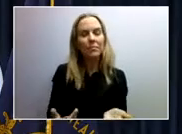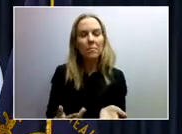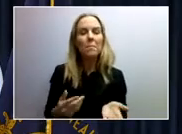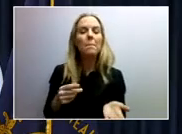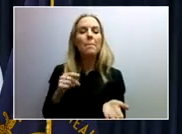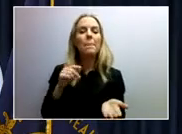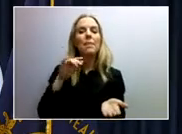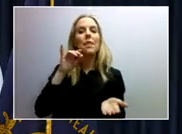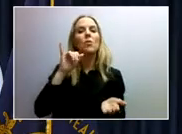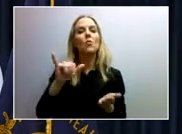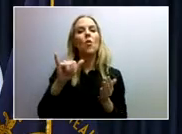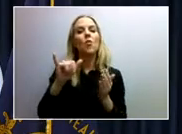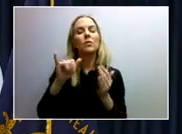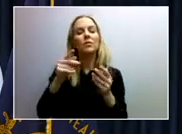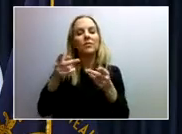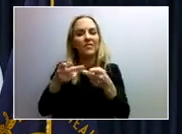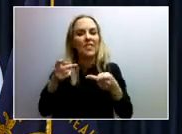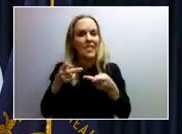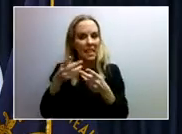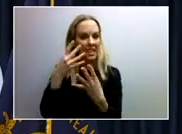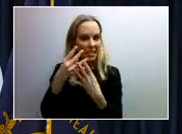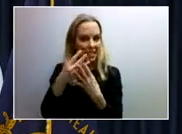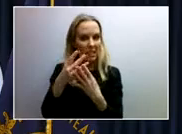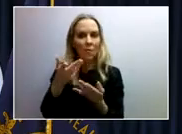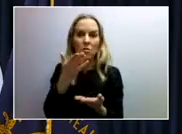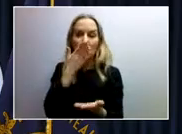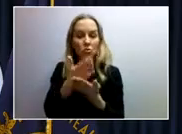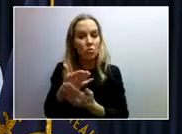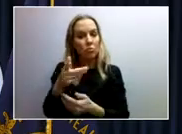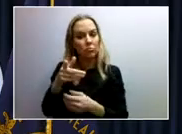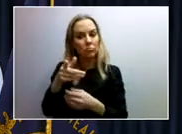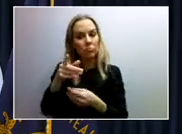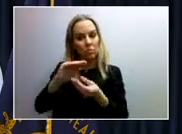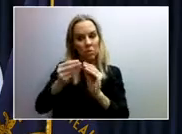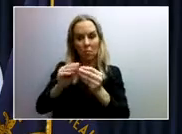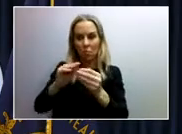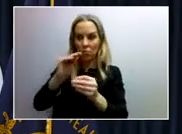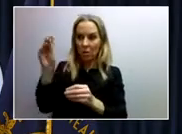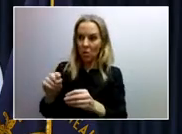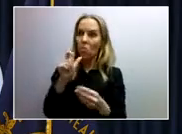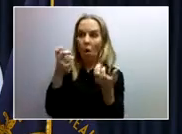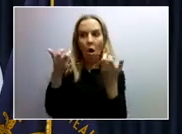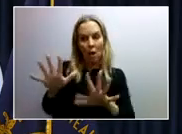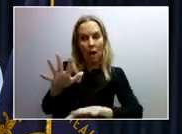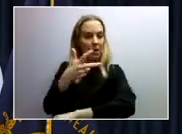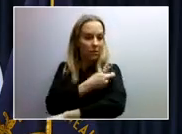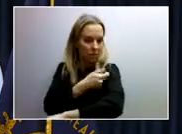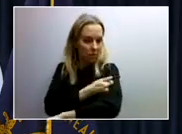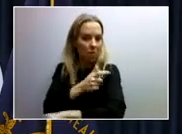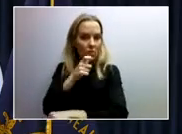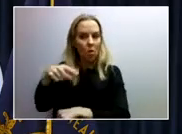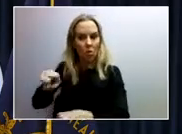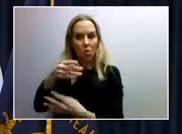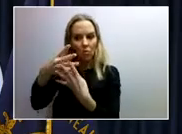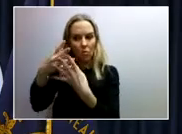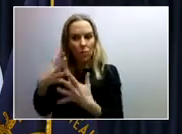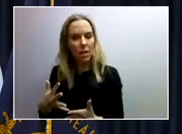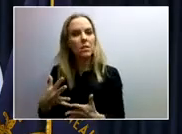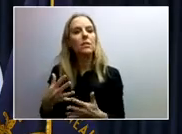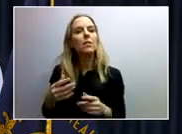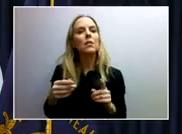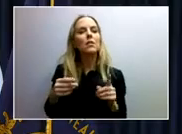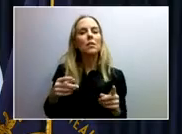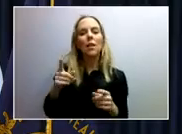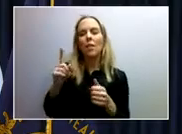facilities good vaccination rates overall for both our prisoners, and it looks like, this is the first time I've gotten this number, our